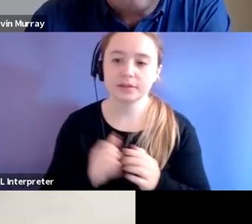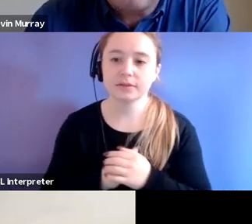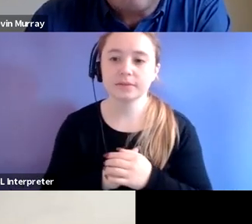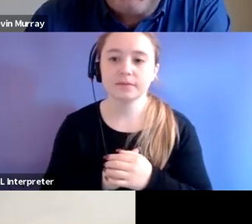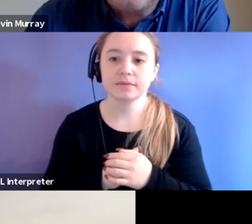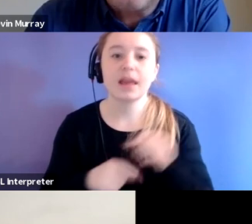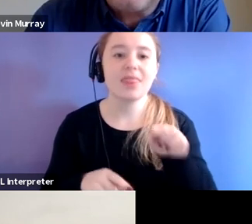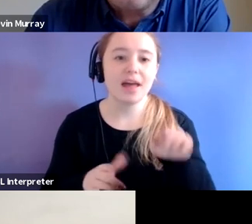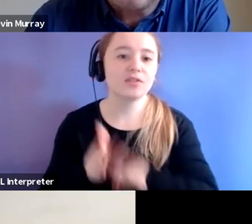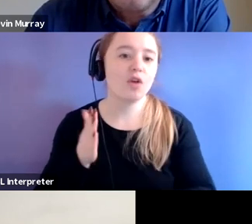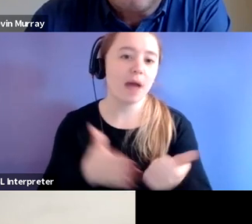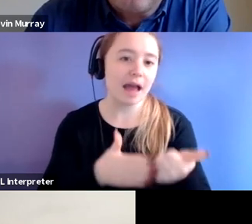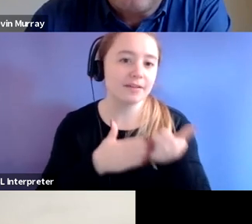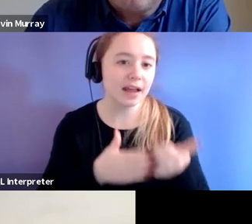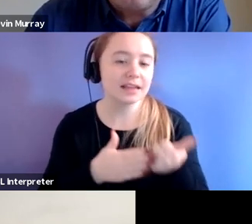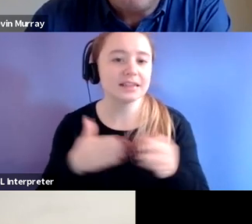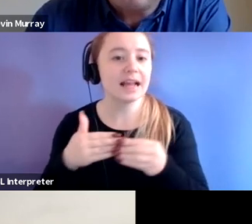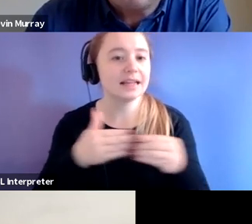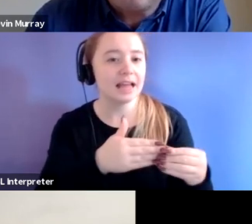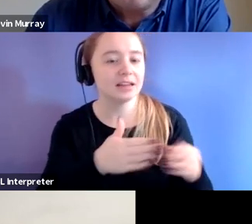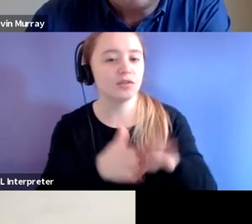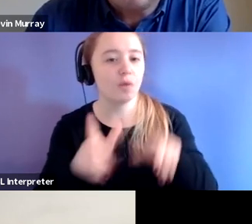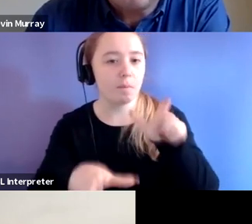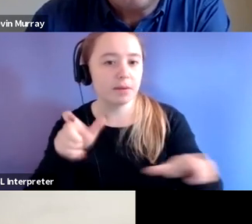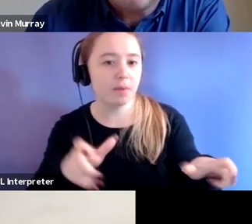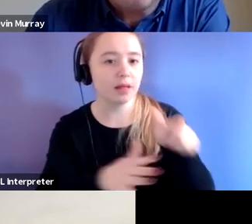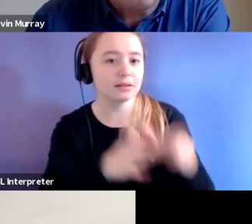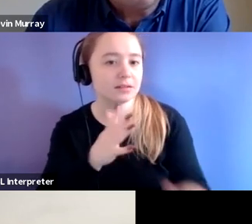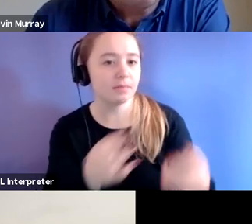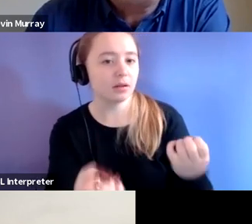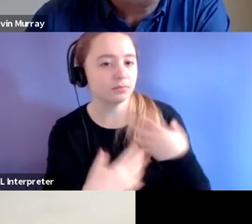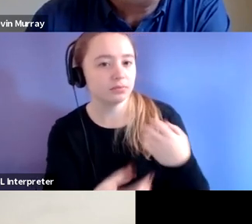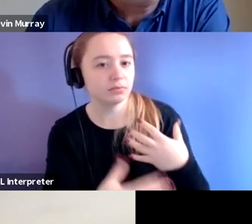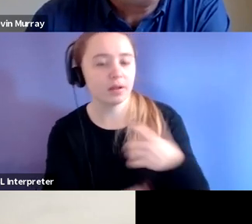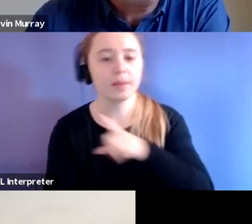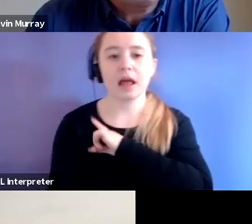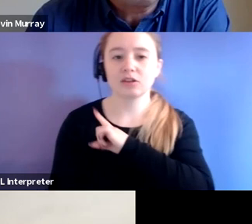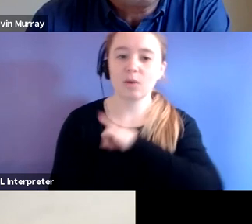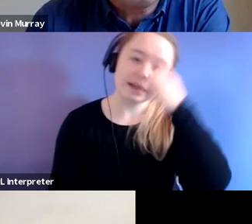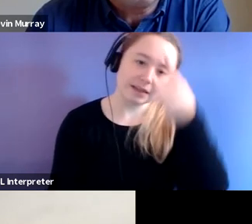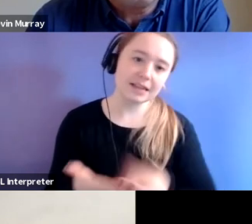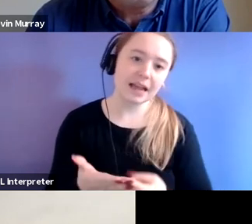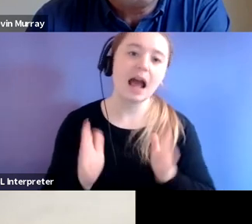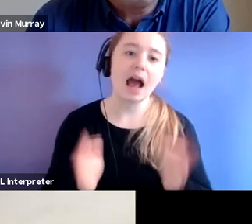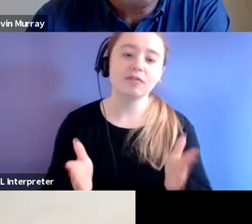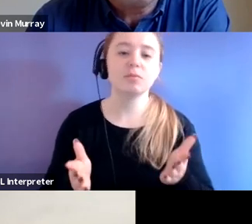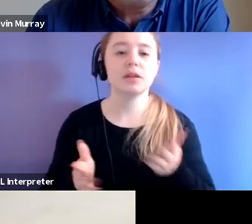that's come from the advice and the guidance of people with different disabilities themselves. Great, thank you,